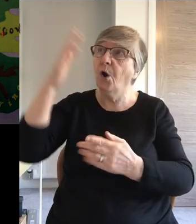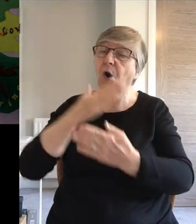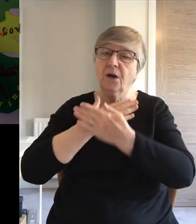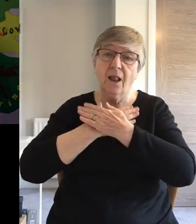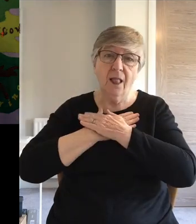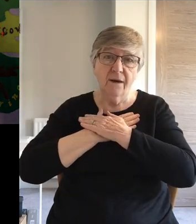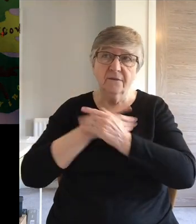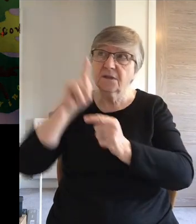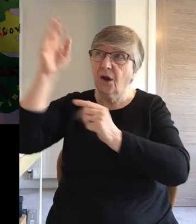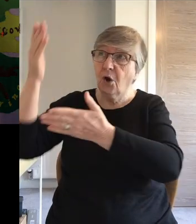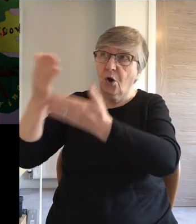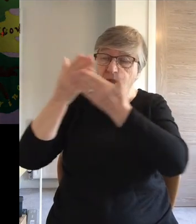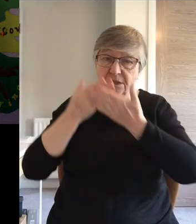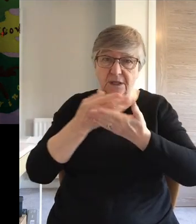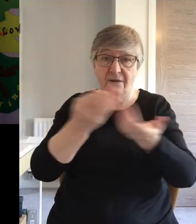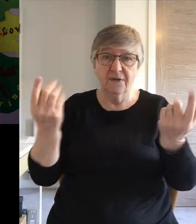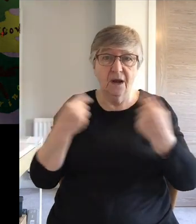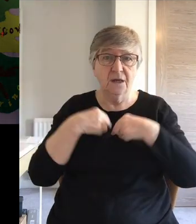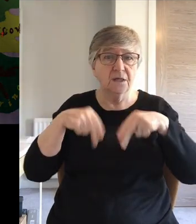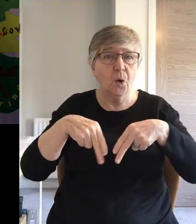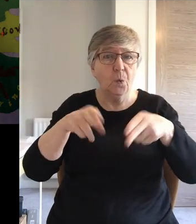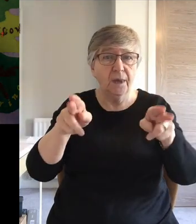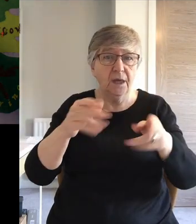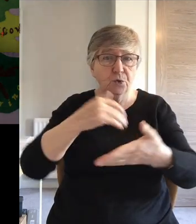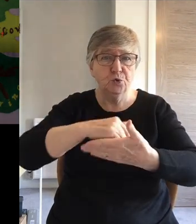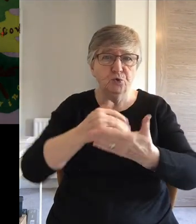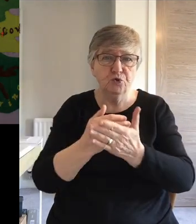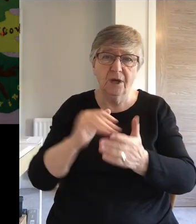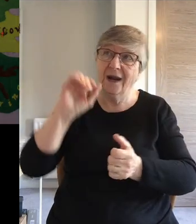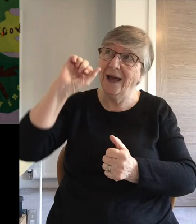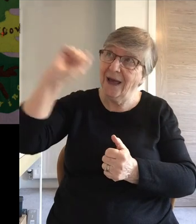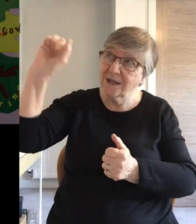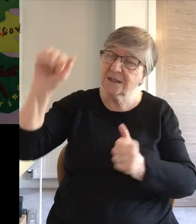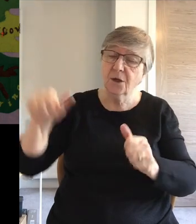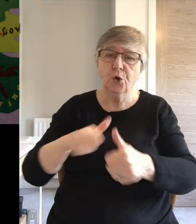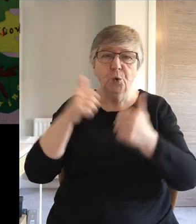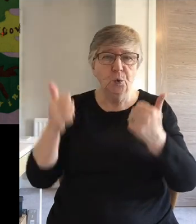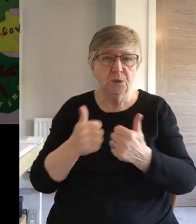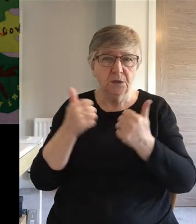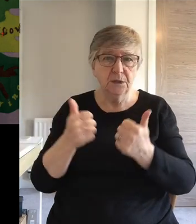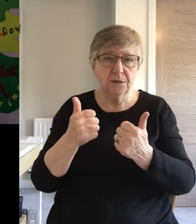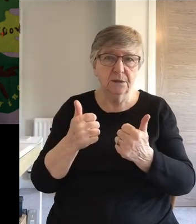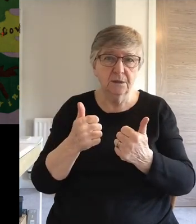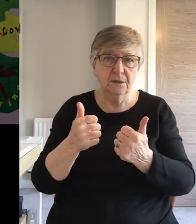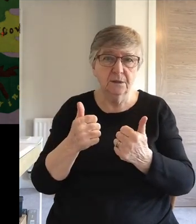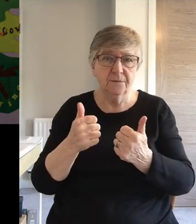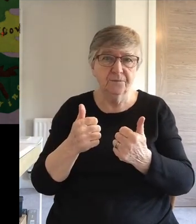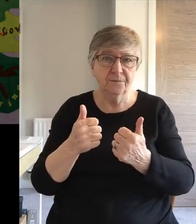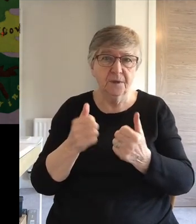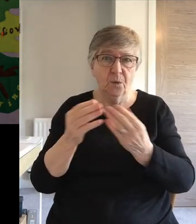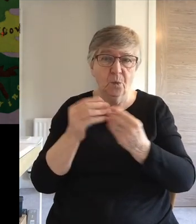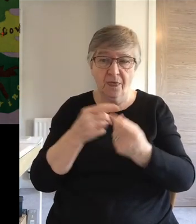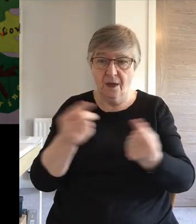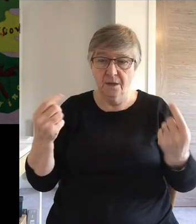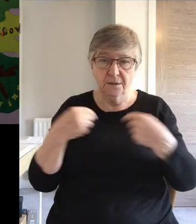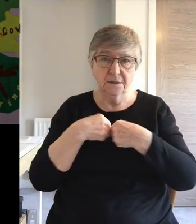loves and God has provided a way to share his goodness, his righteousness, his bounty with us.